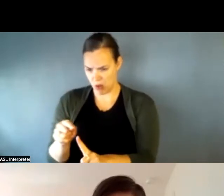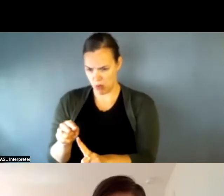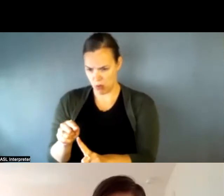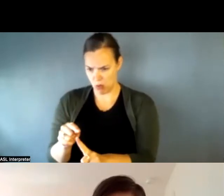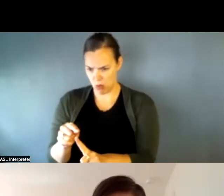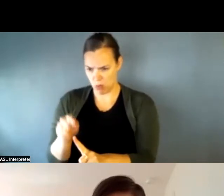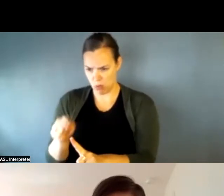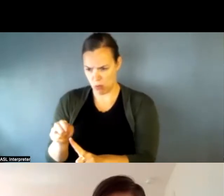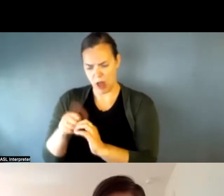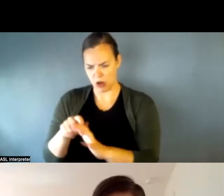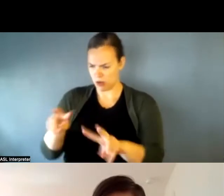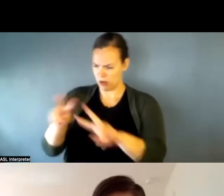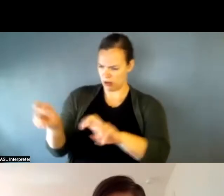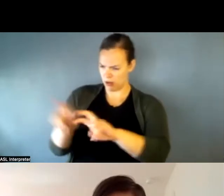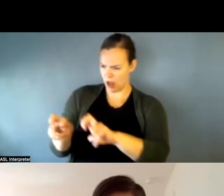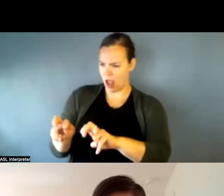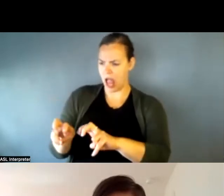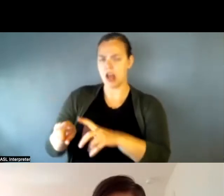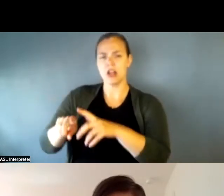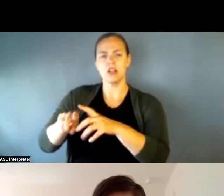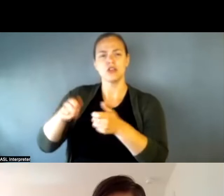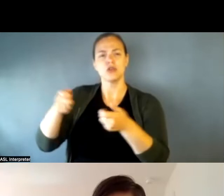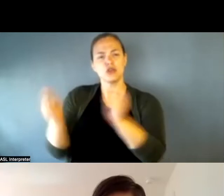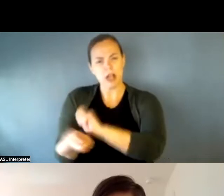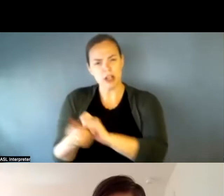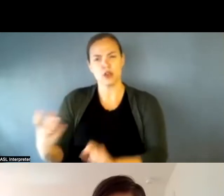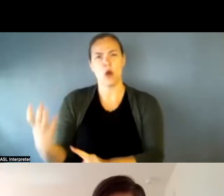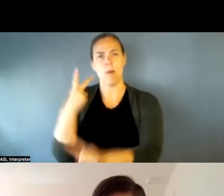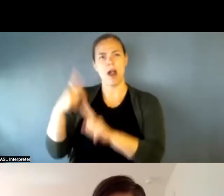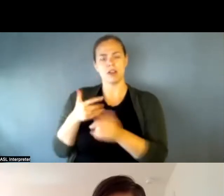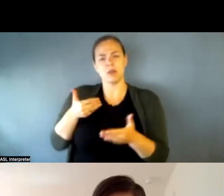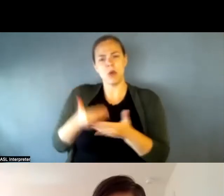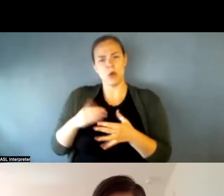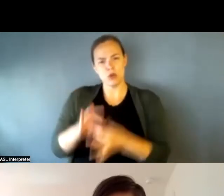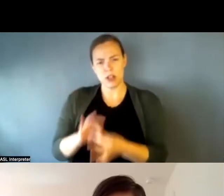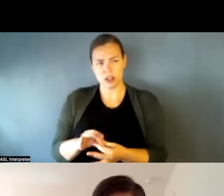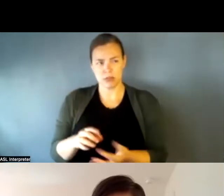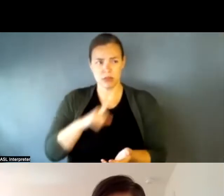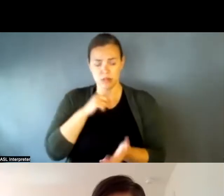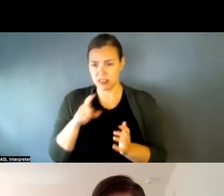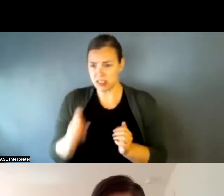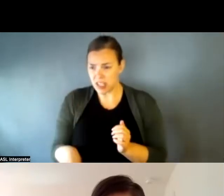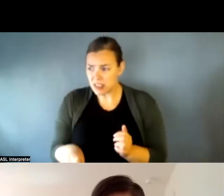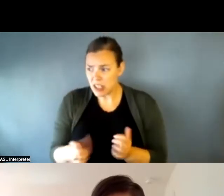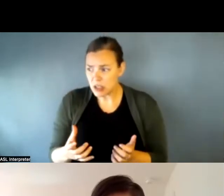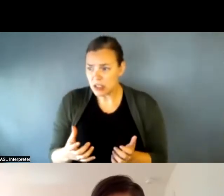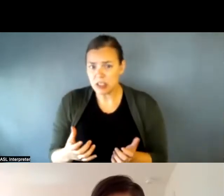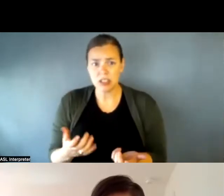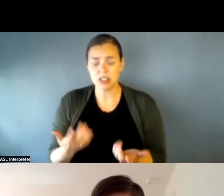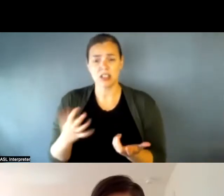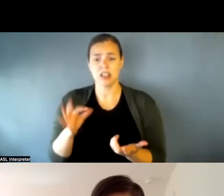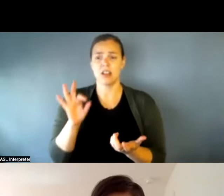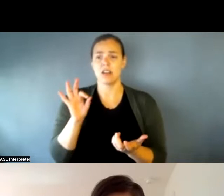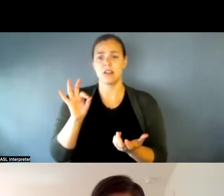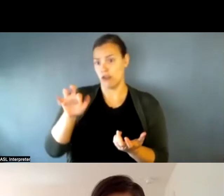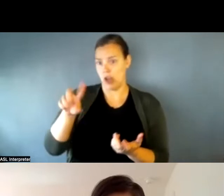and get back to some of those closer relationships, or are they necessary? I mean, Fred, you've made a great argument for like why we actually need